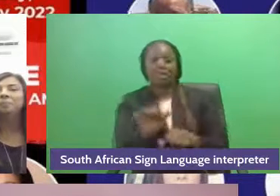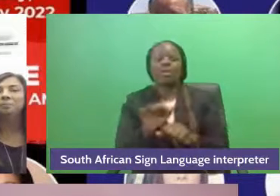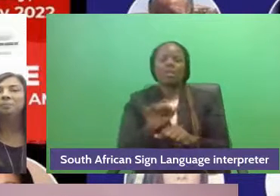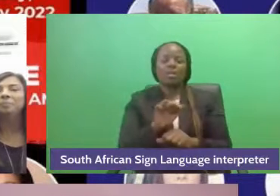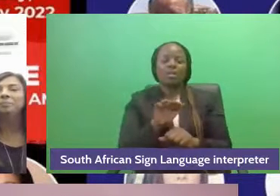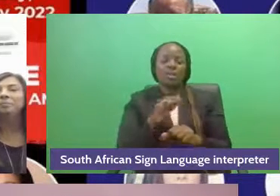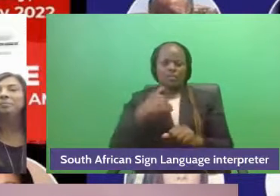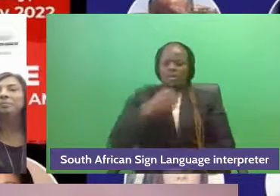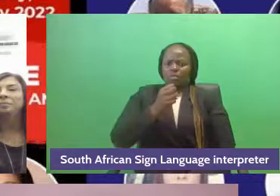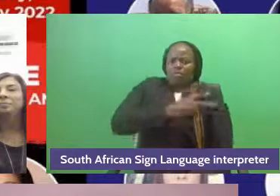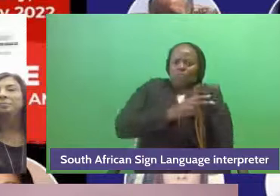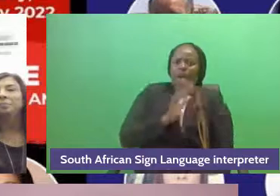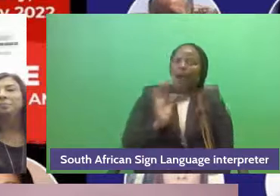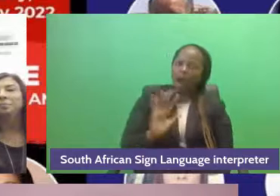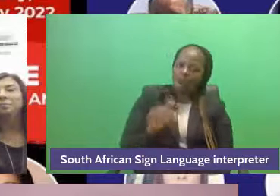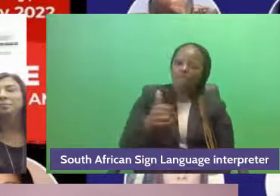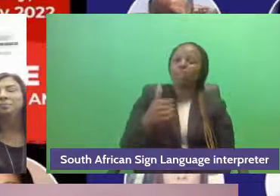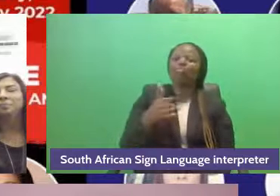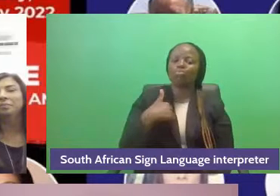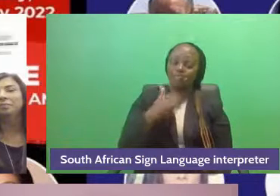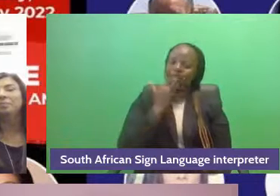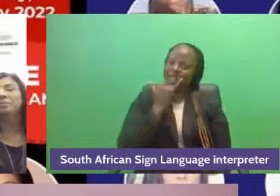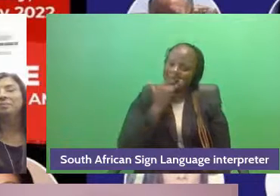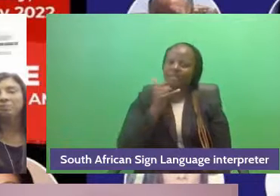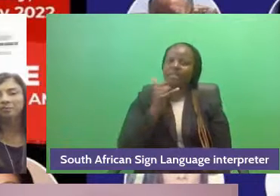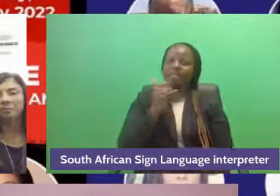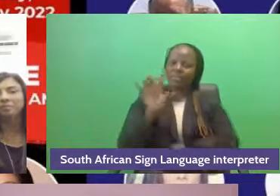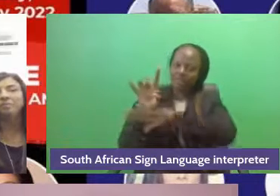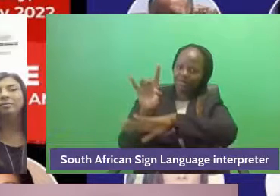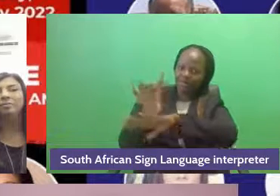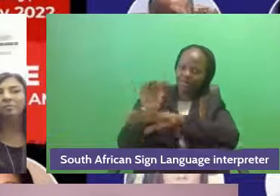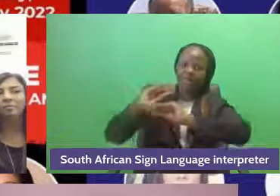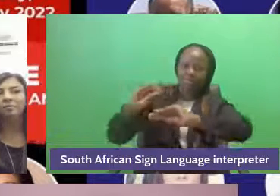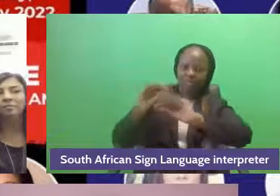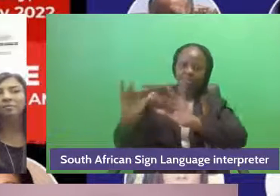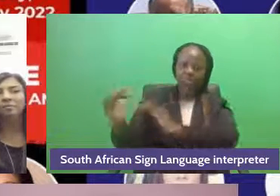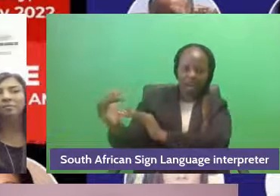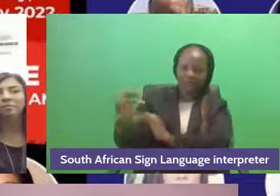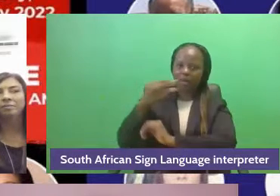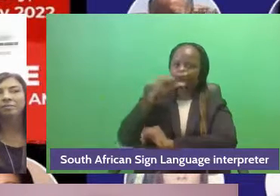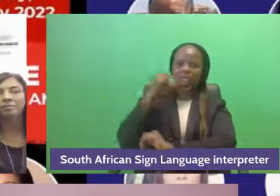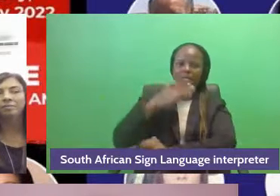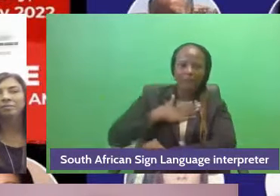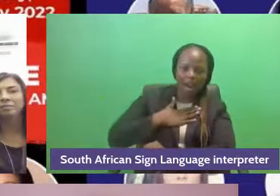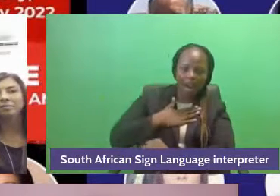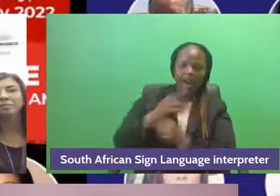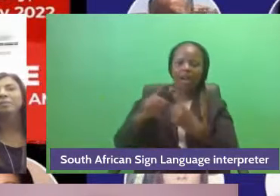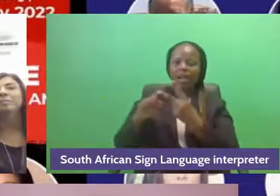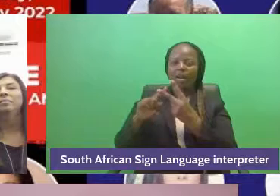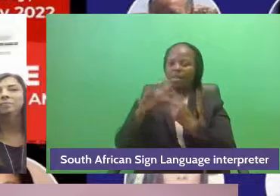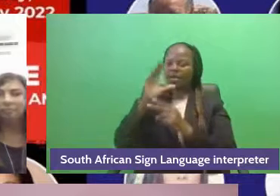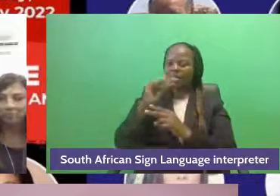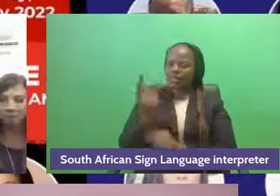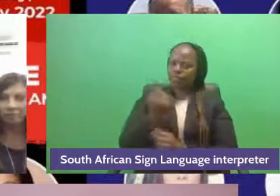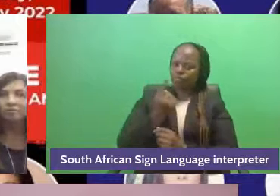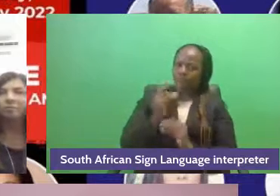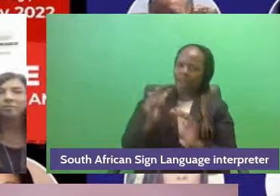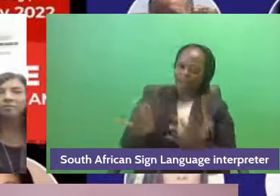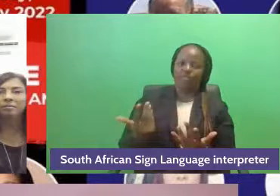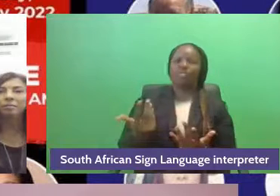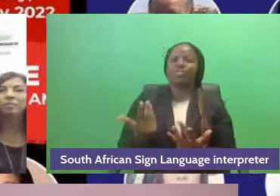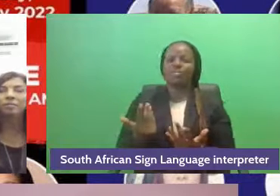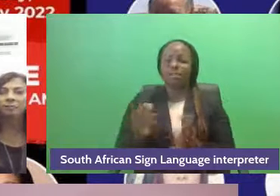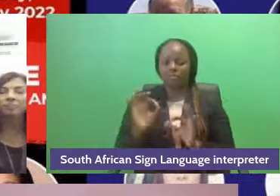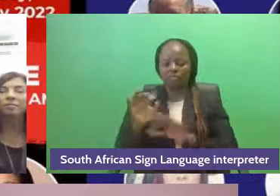will also be able to, and I'll be happy to actually teach you how to say my name, how to speak to me, how to address me. You